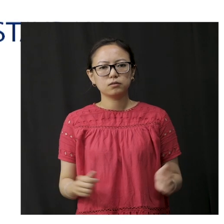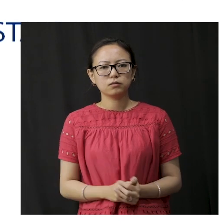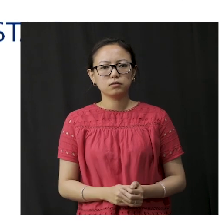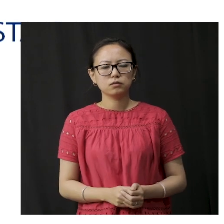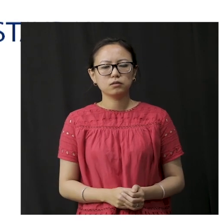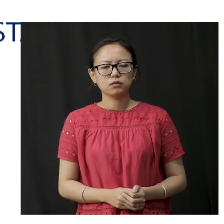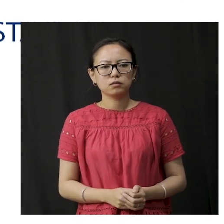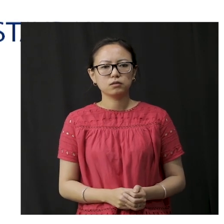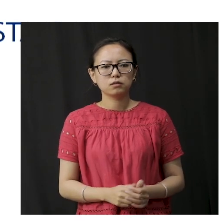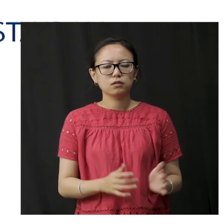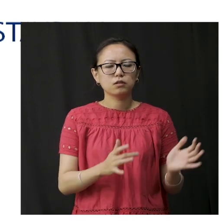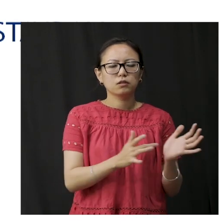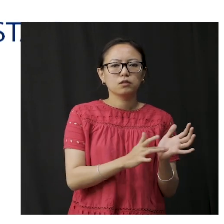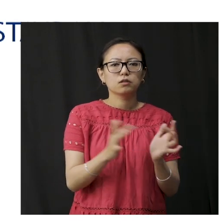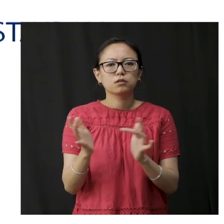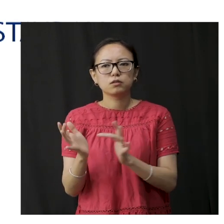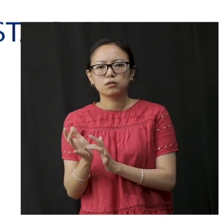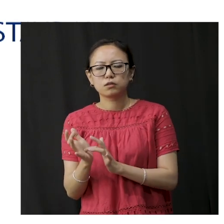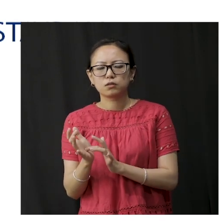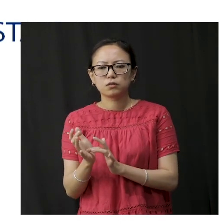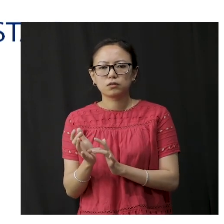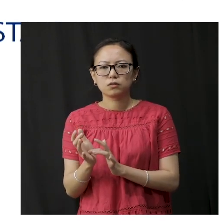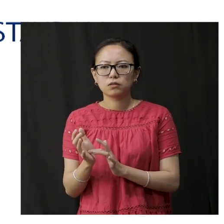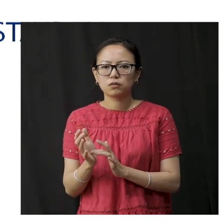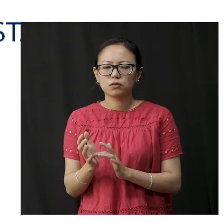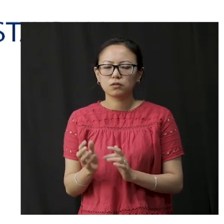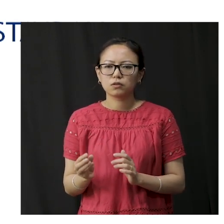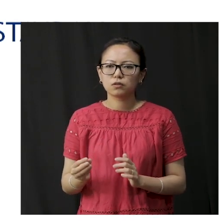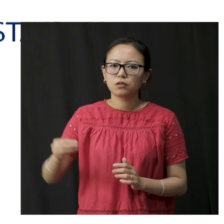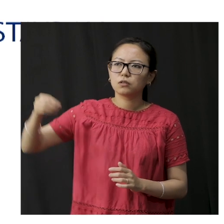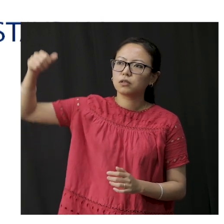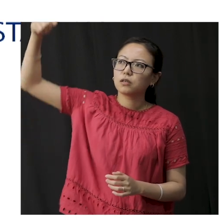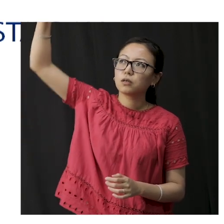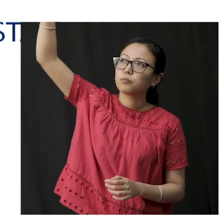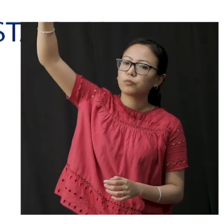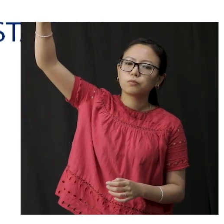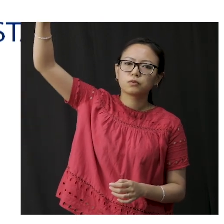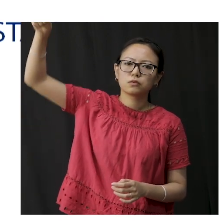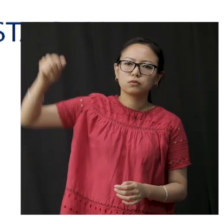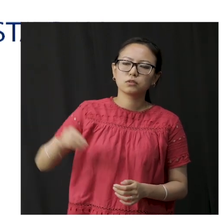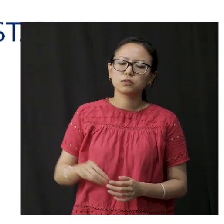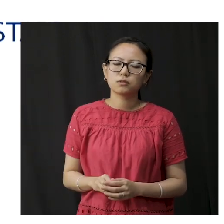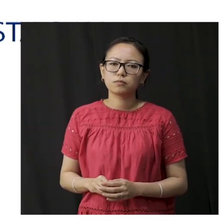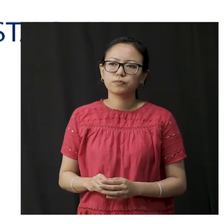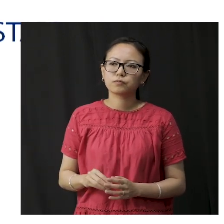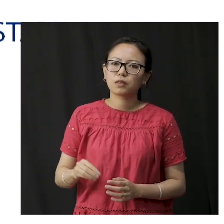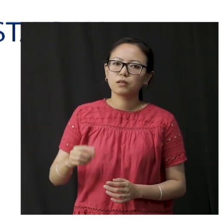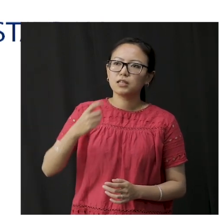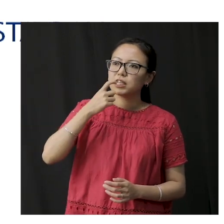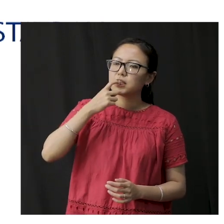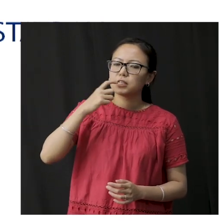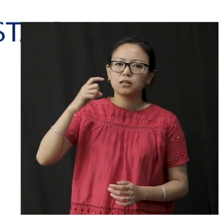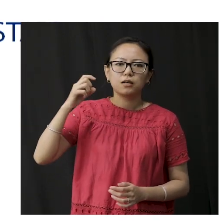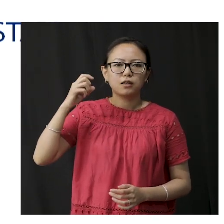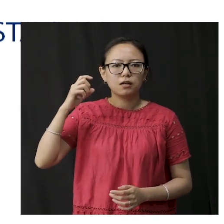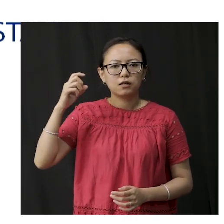them up as lanterns for all beneath the sky. Okay, first, tell me, what is a